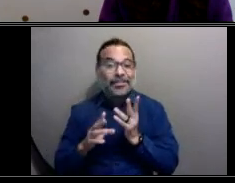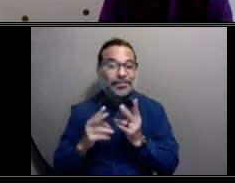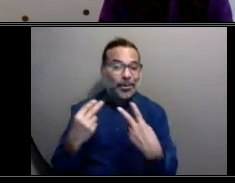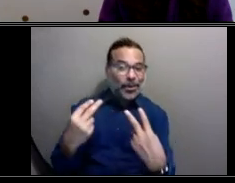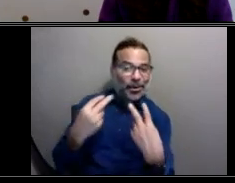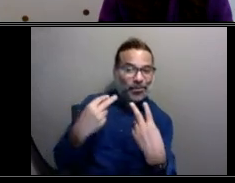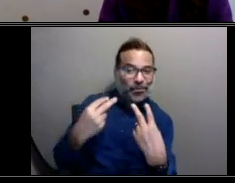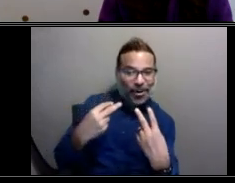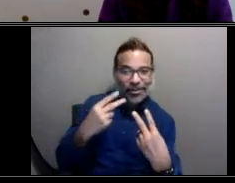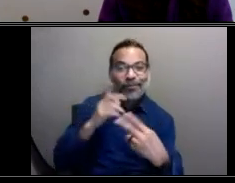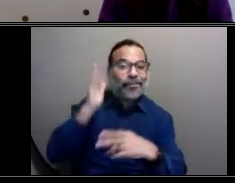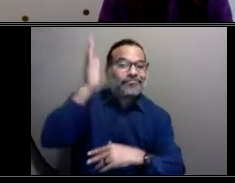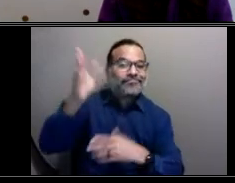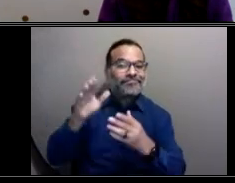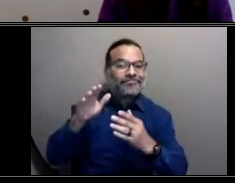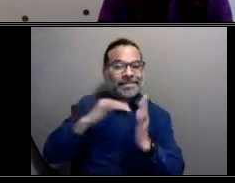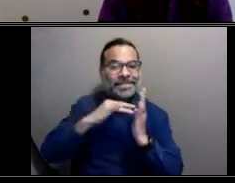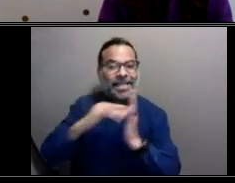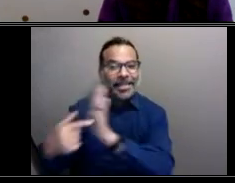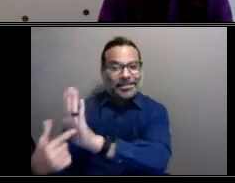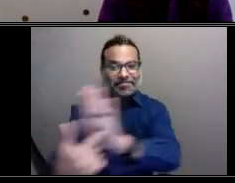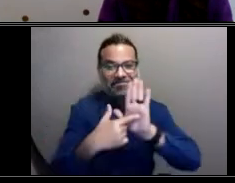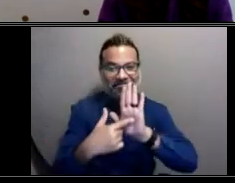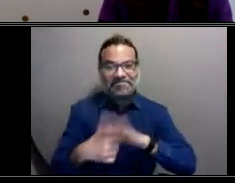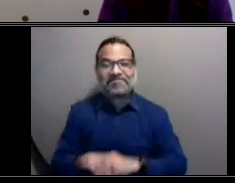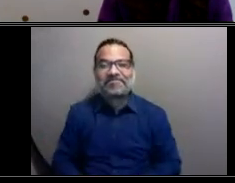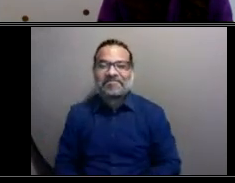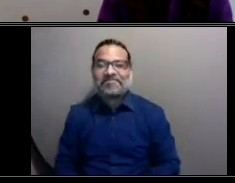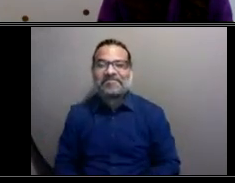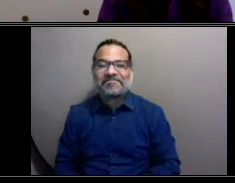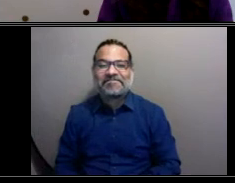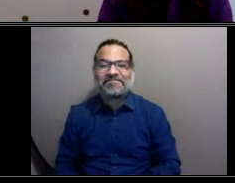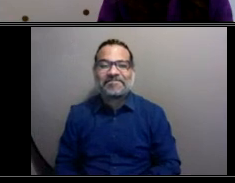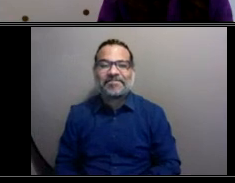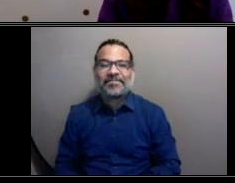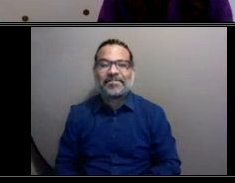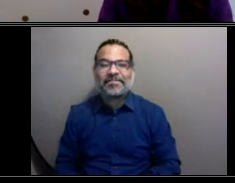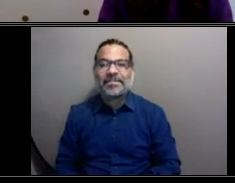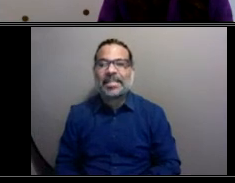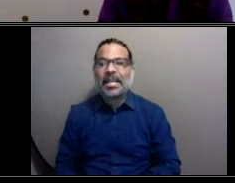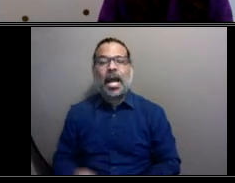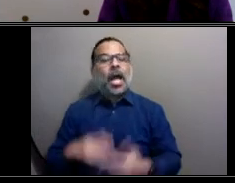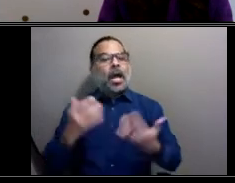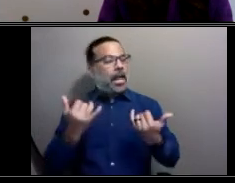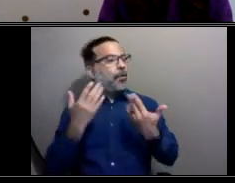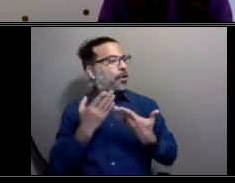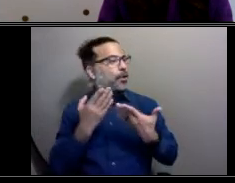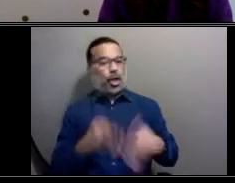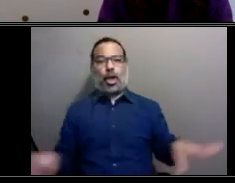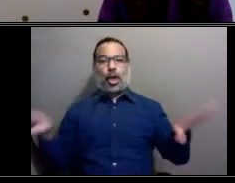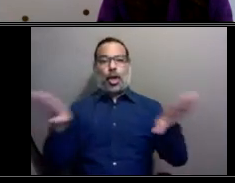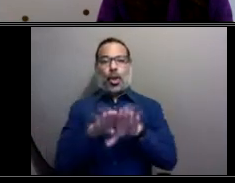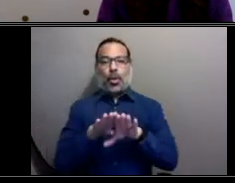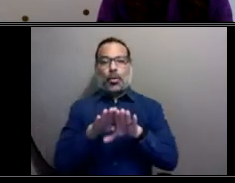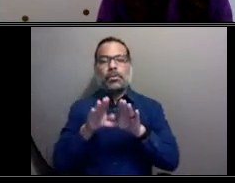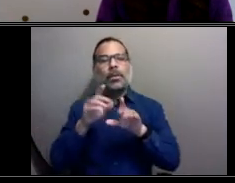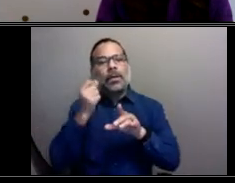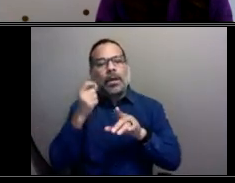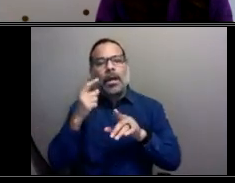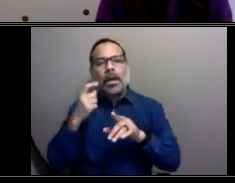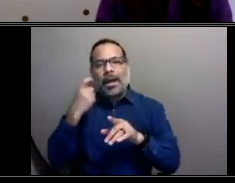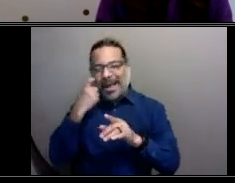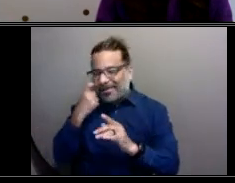future studies from all of us. I want to close out the panel just by saying I picked up this book called